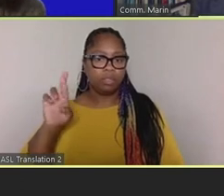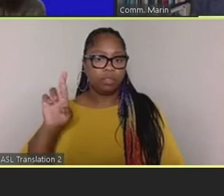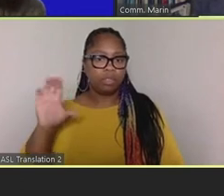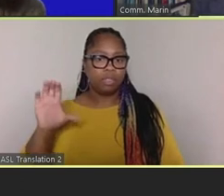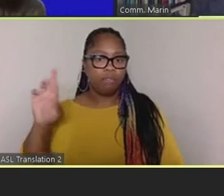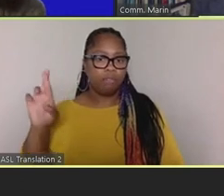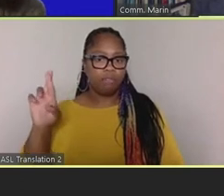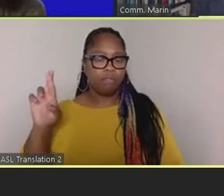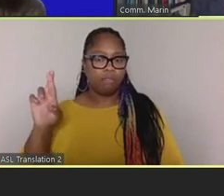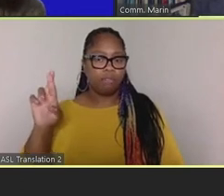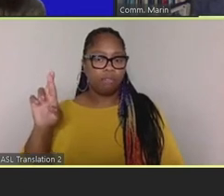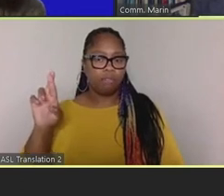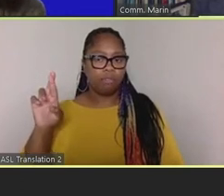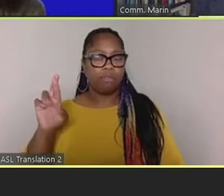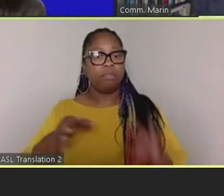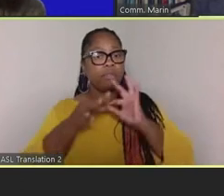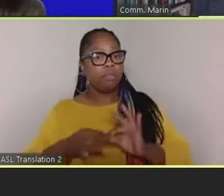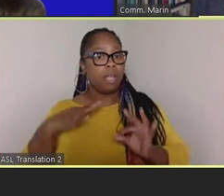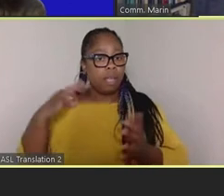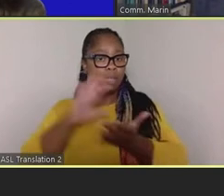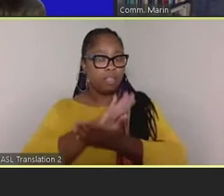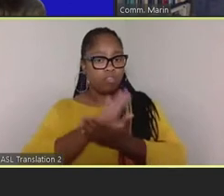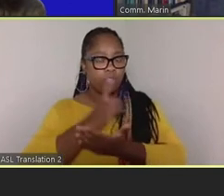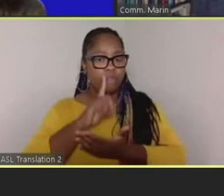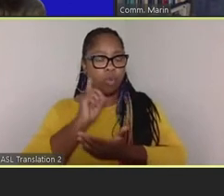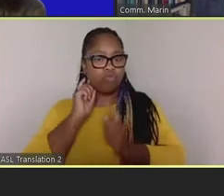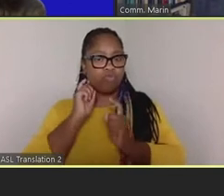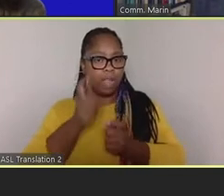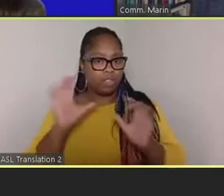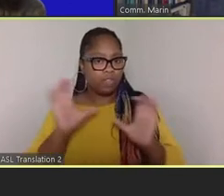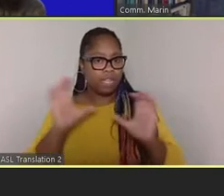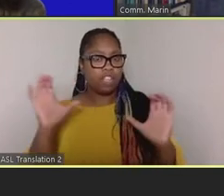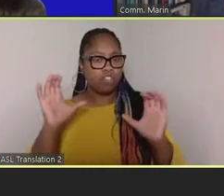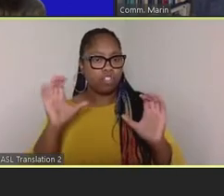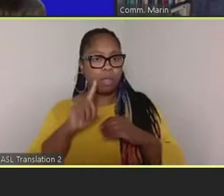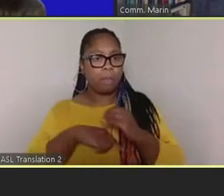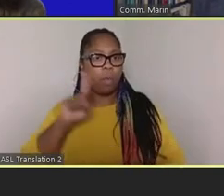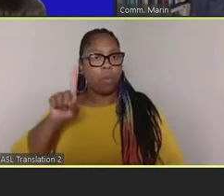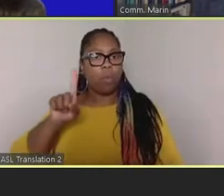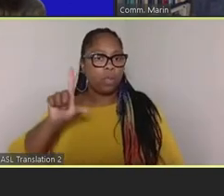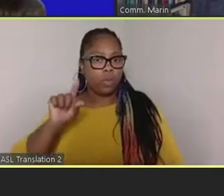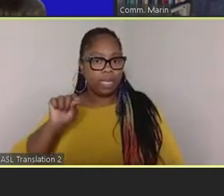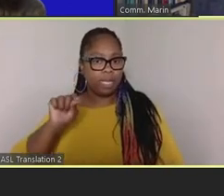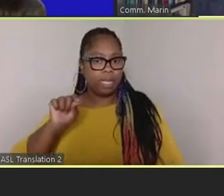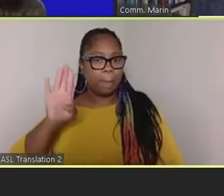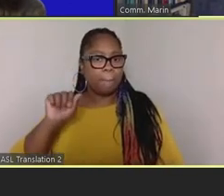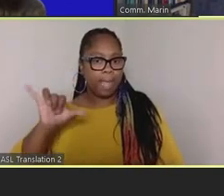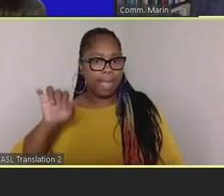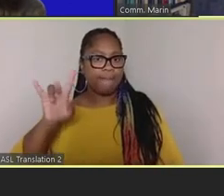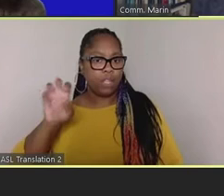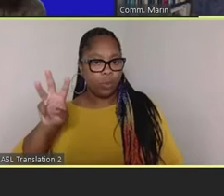N170263RCR, in the matter of an application for the grant of certification concerning 120 Bayview